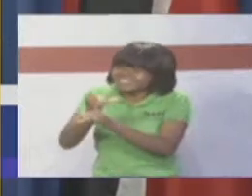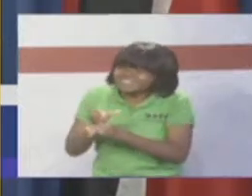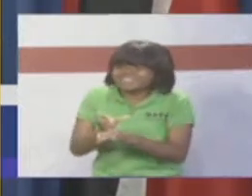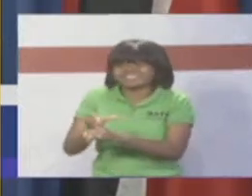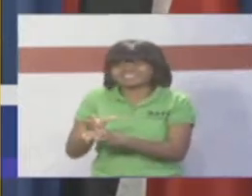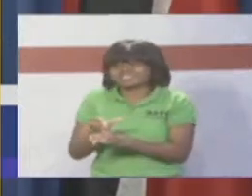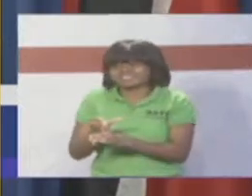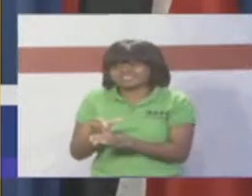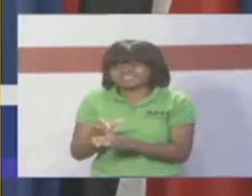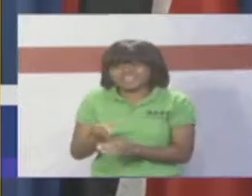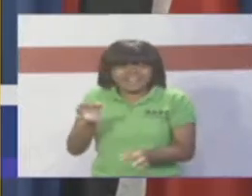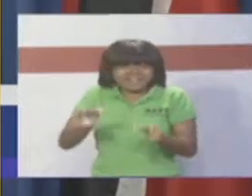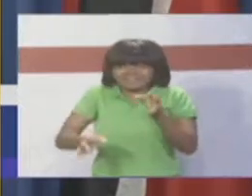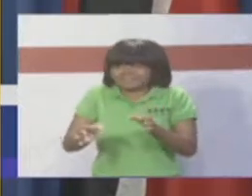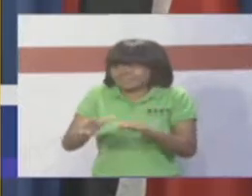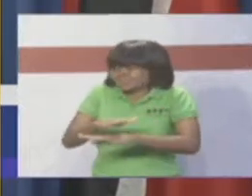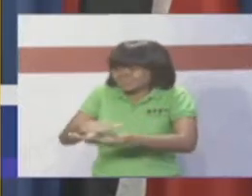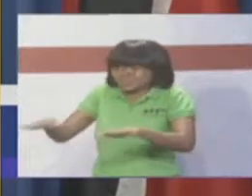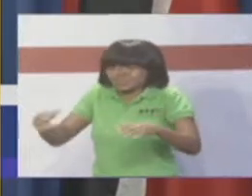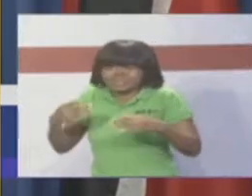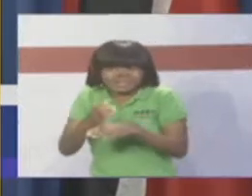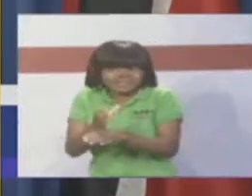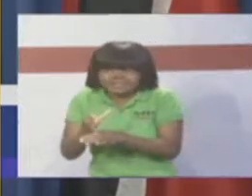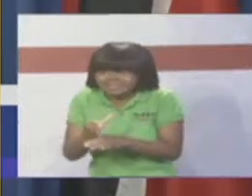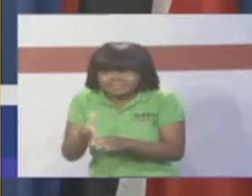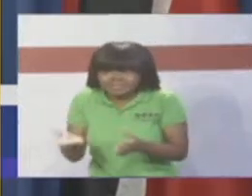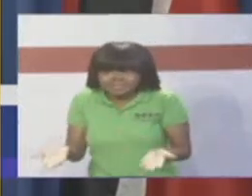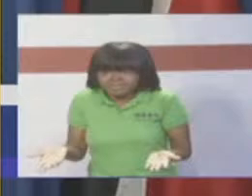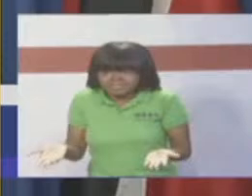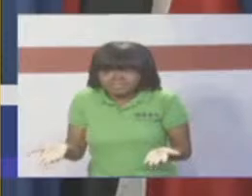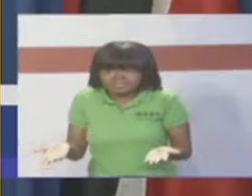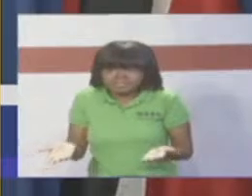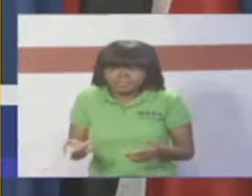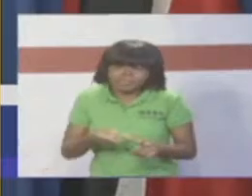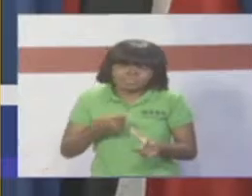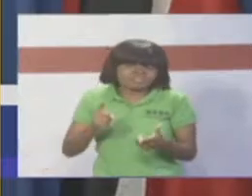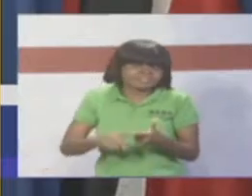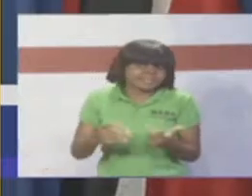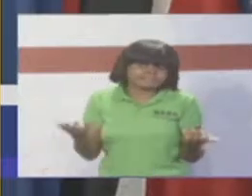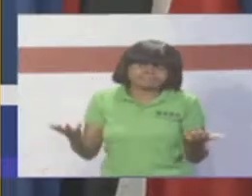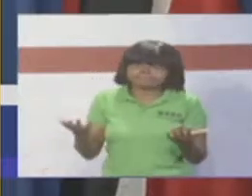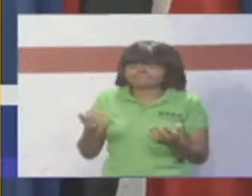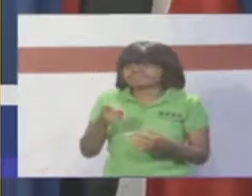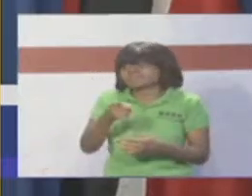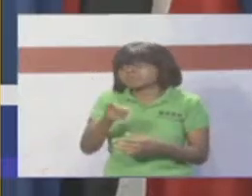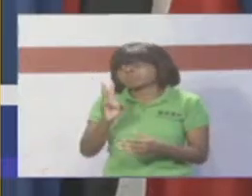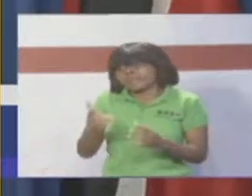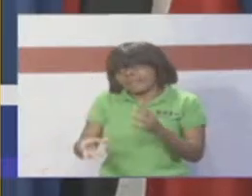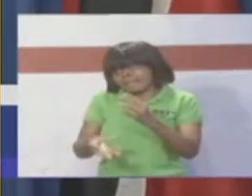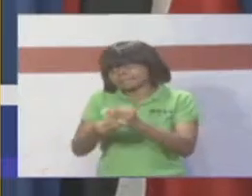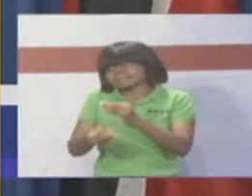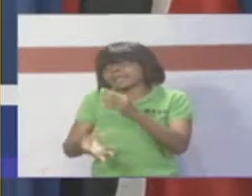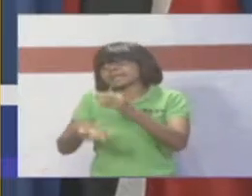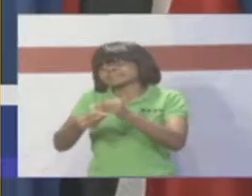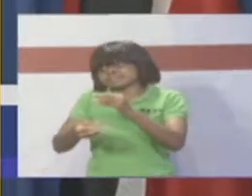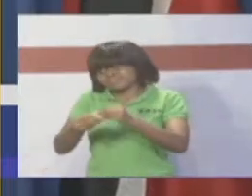then there's a good chance that you may be contributing to the collapse of the healthcare